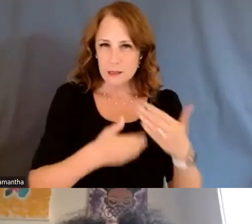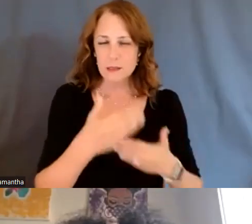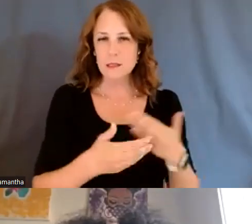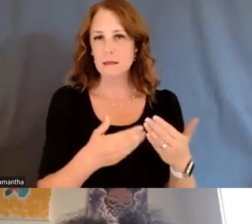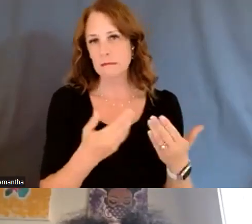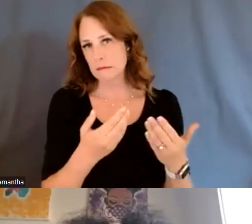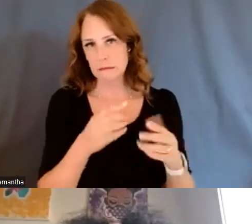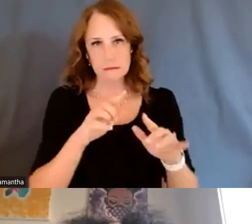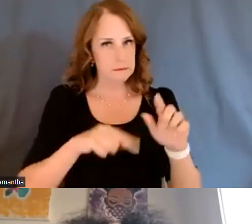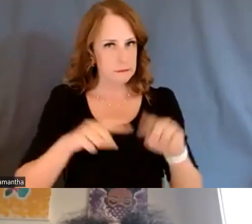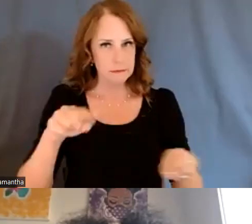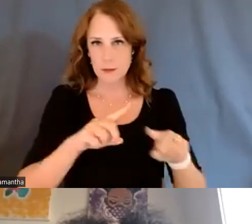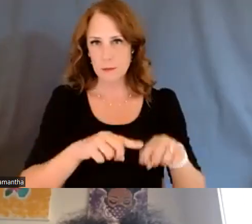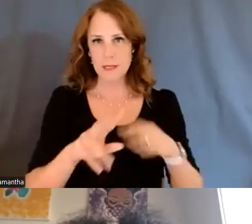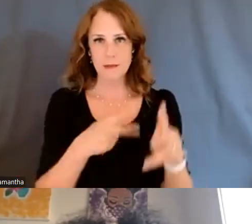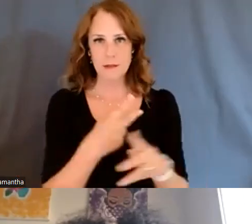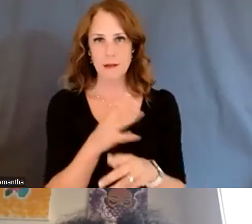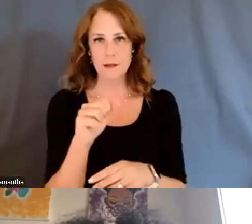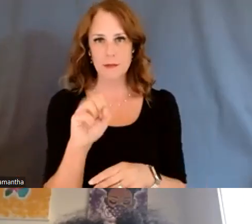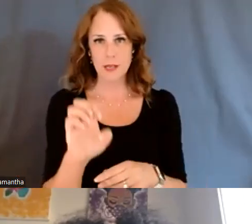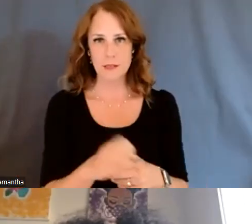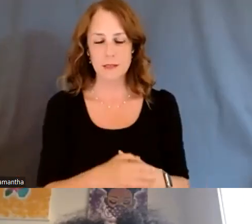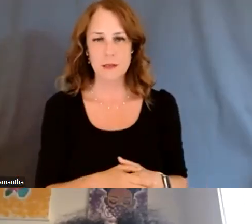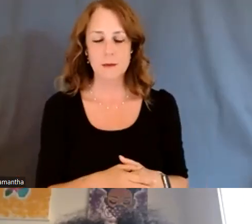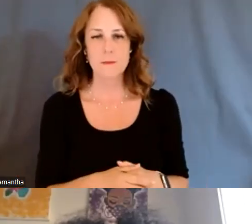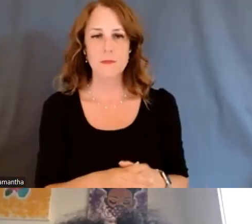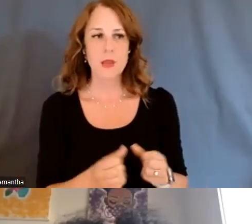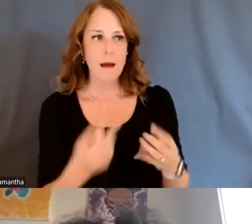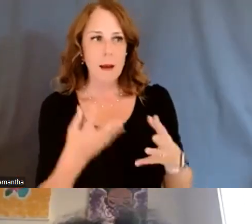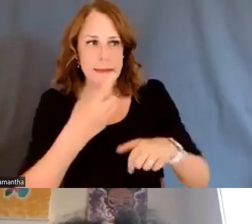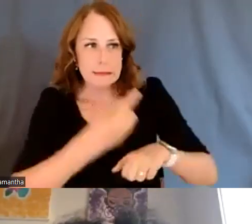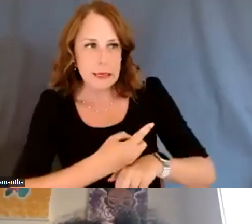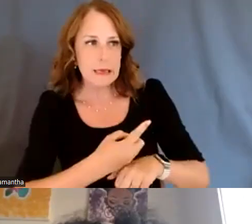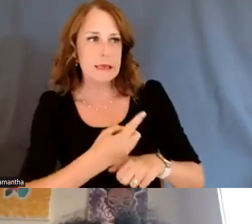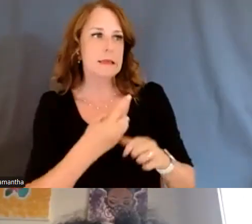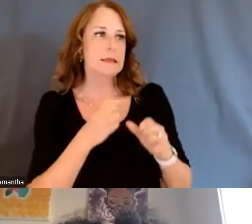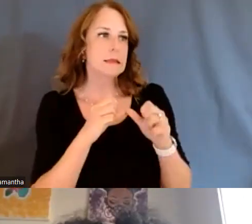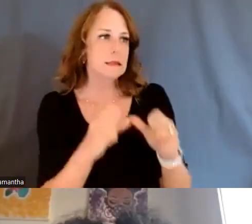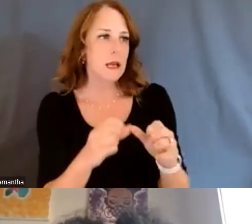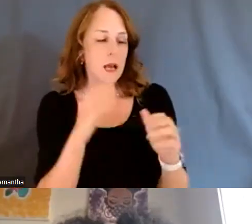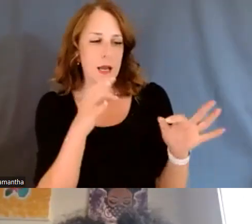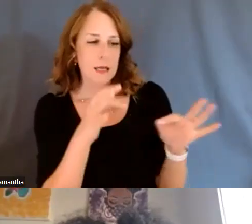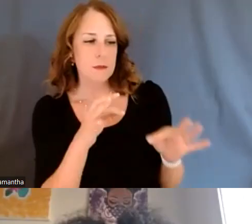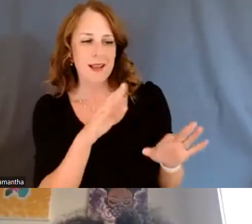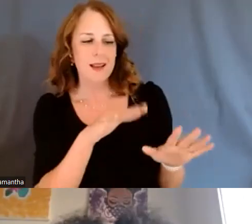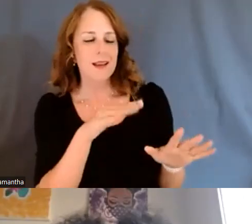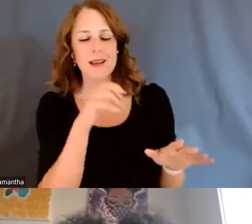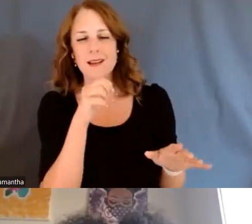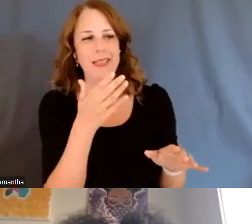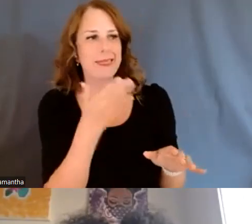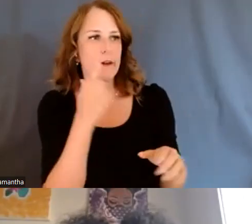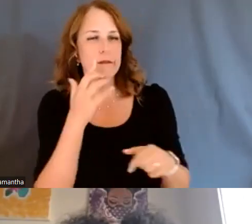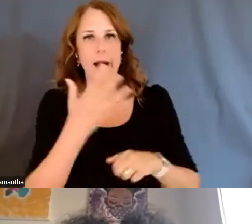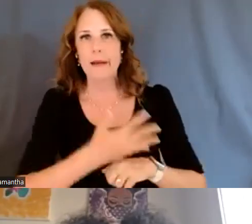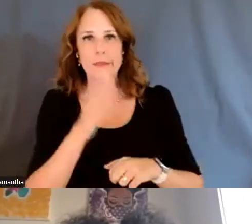is, and how many days it would be, and explaining to them that they're not going to be there testifying for 5 days,